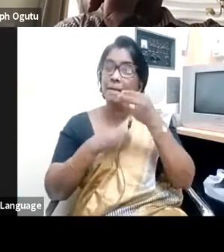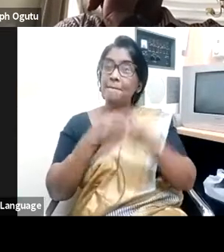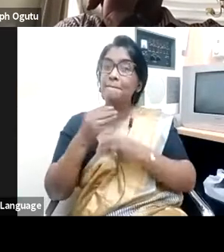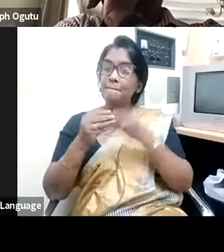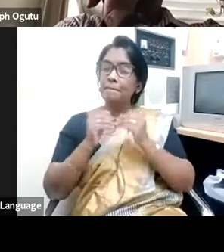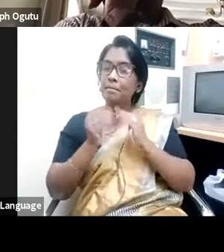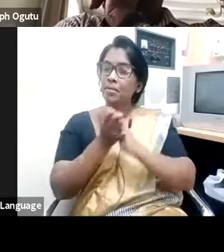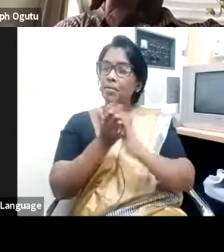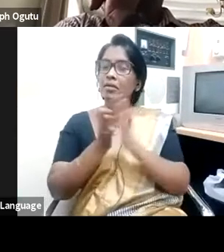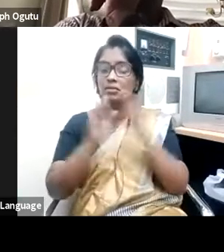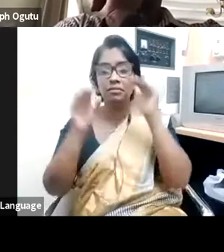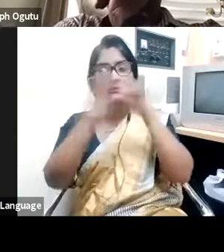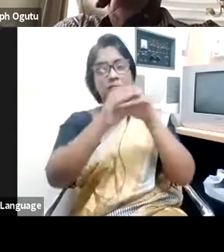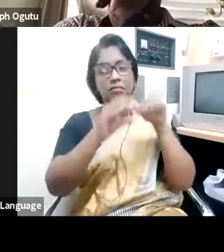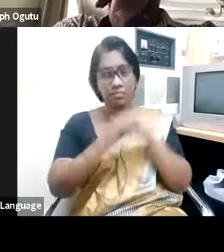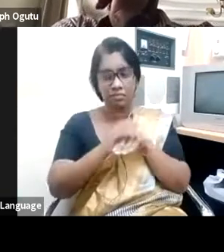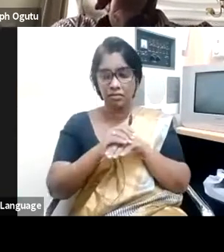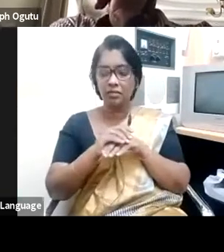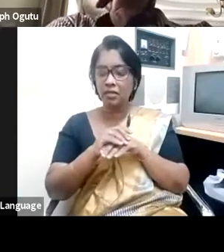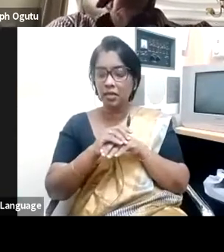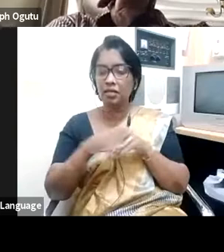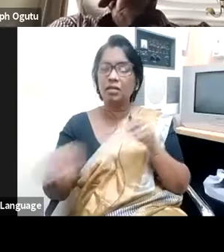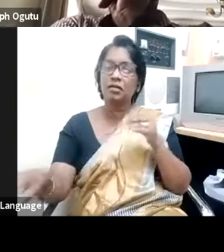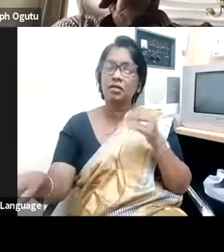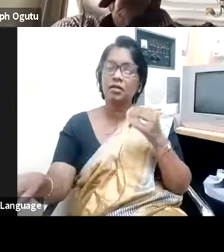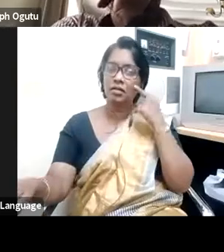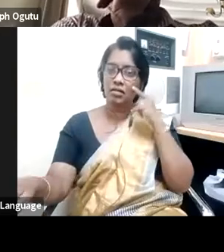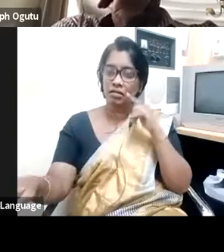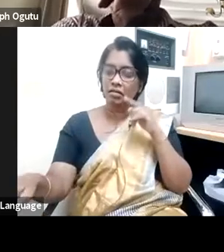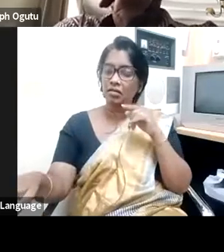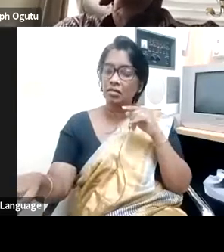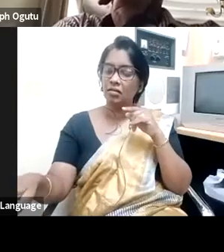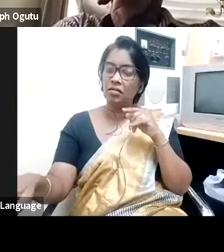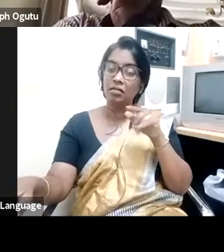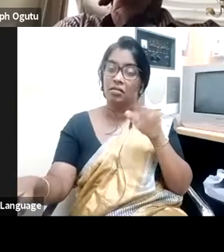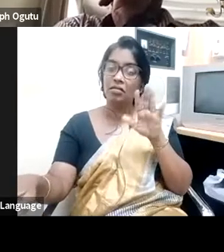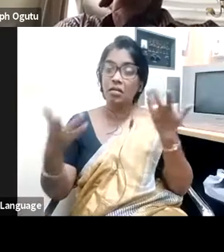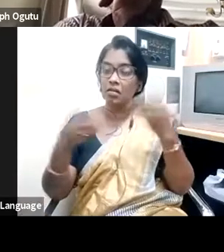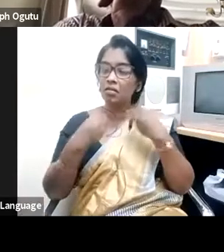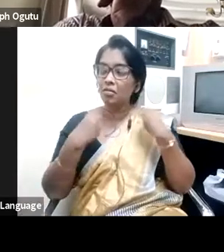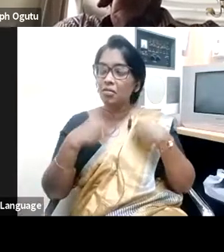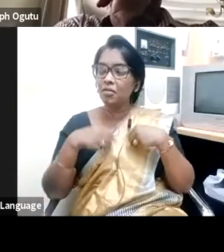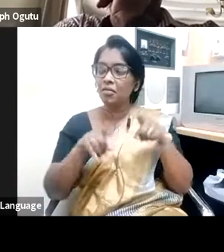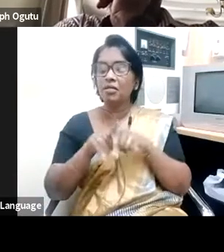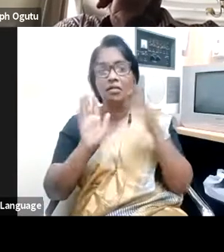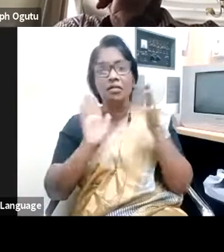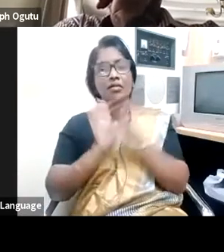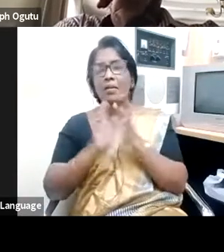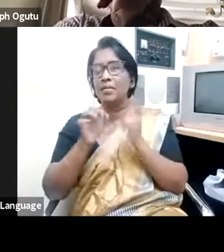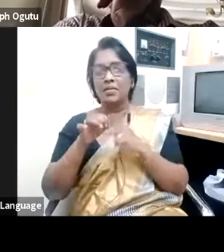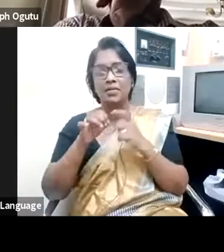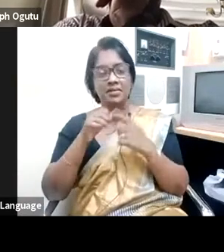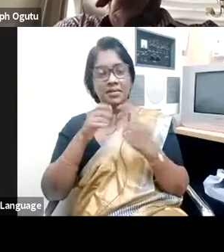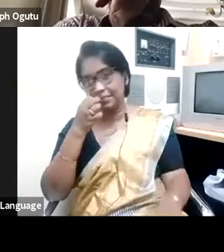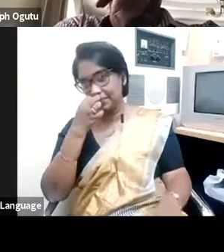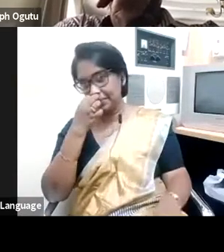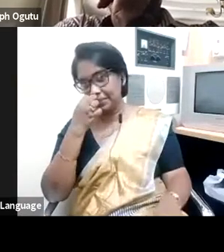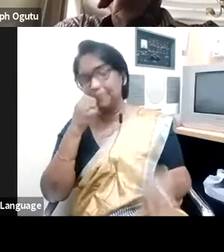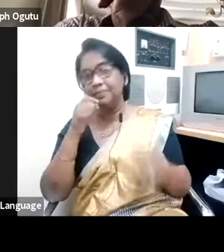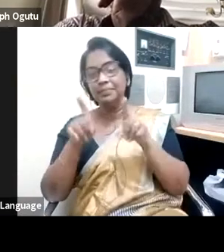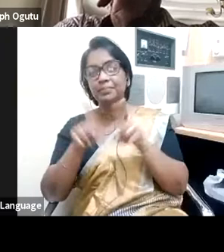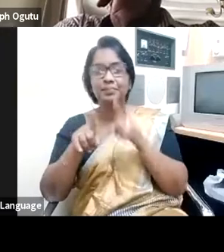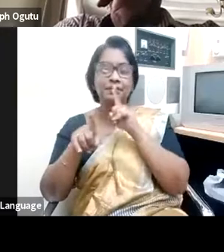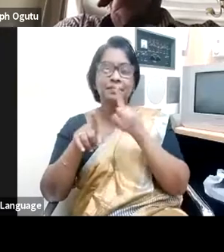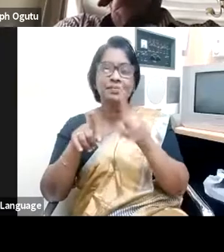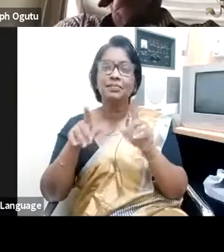Dialogue offers. If it does not work, if it fails, they can just come back to work. So that, I think, is a good idea to try